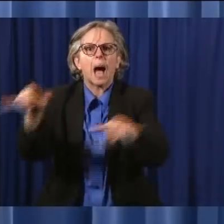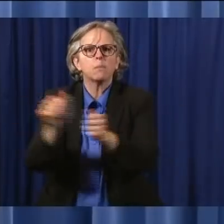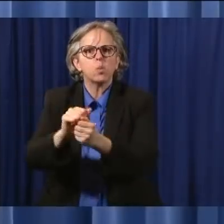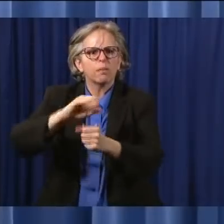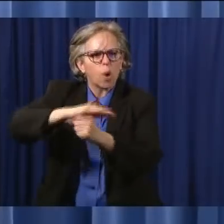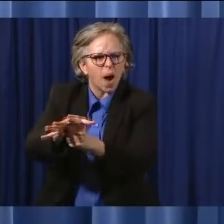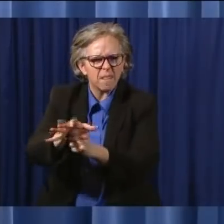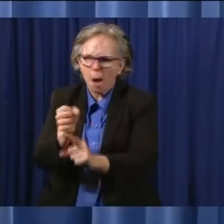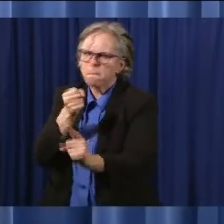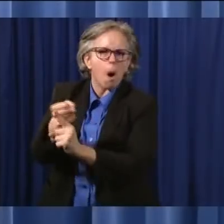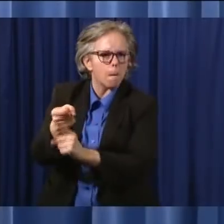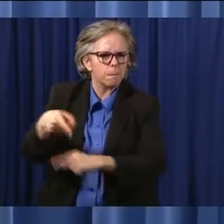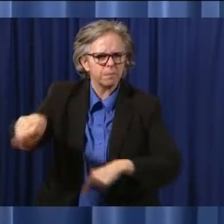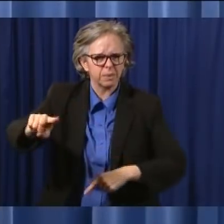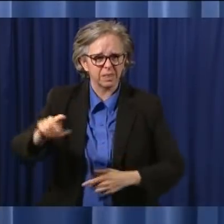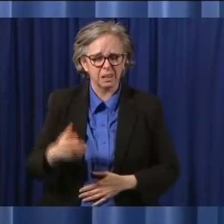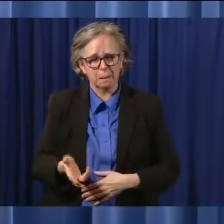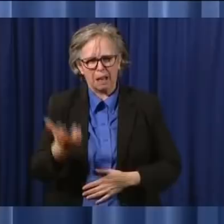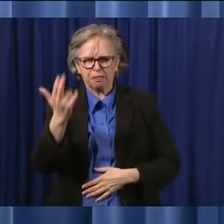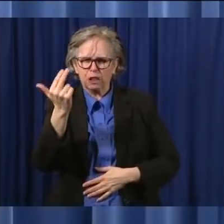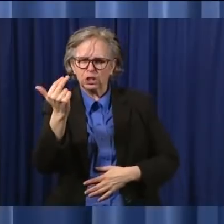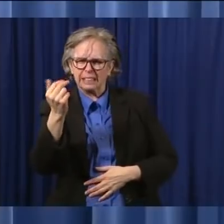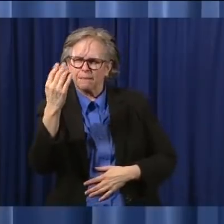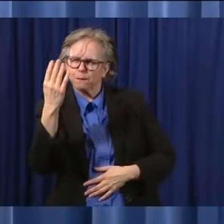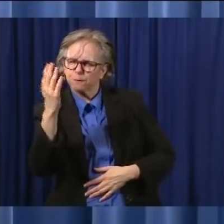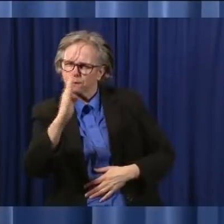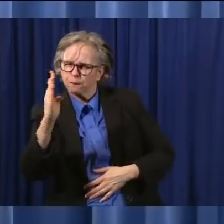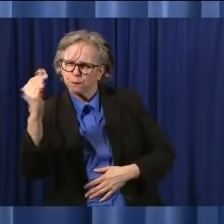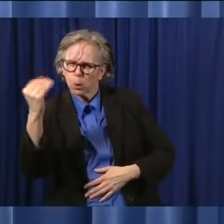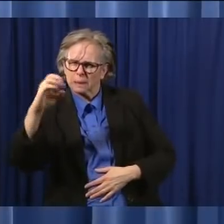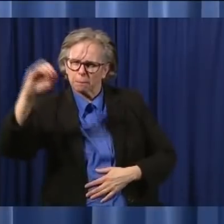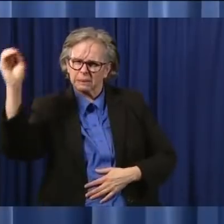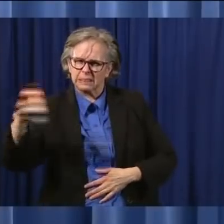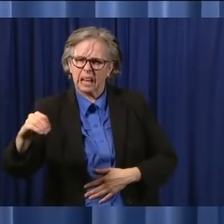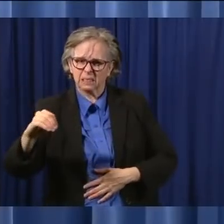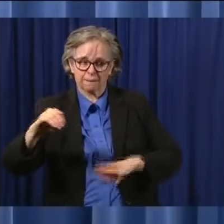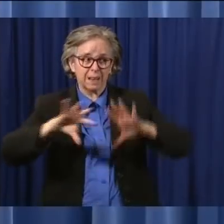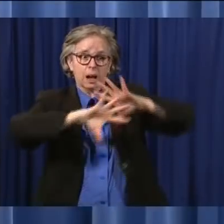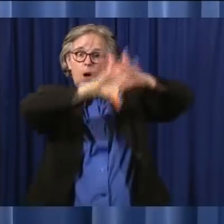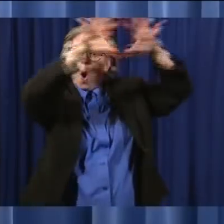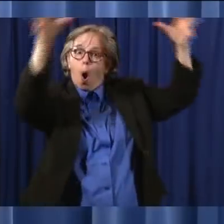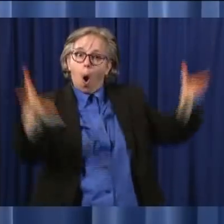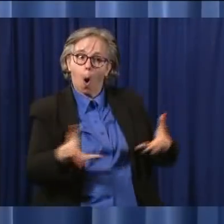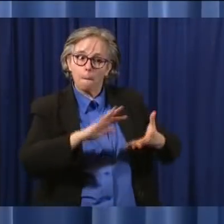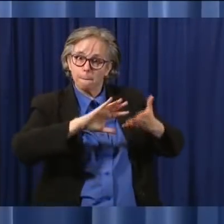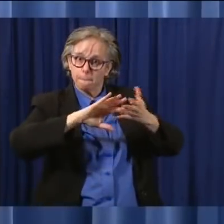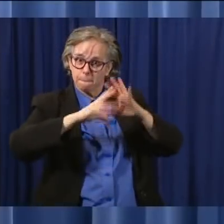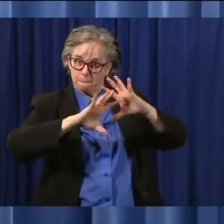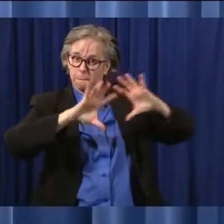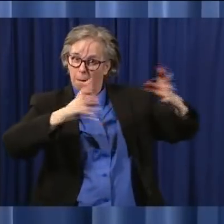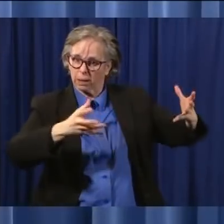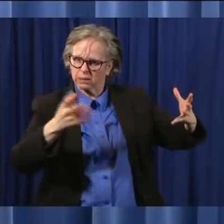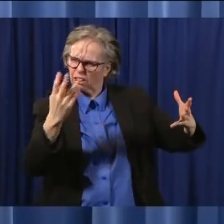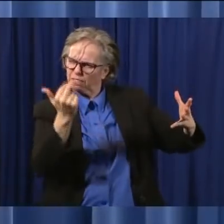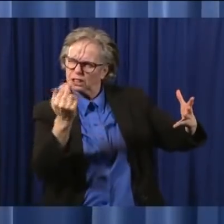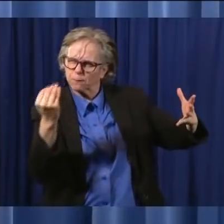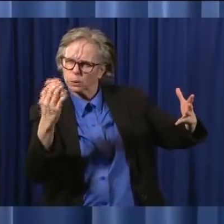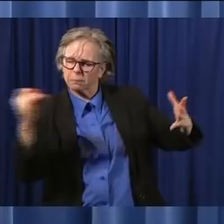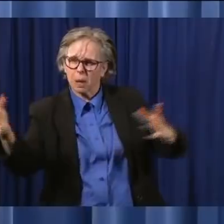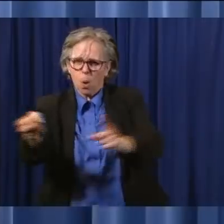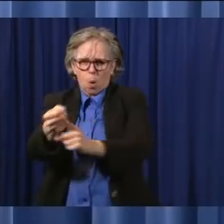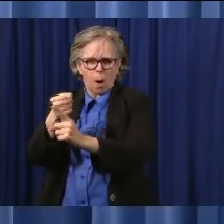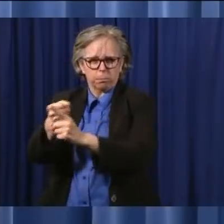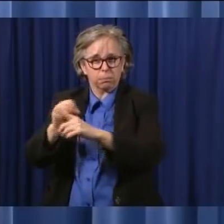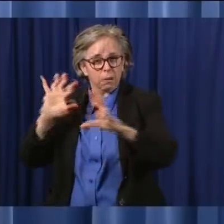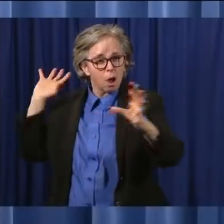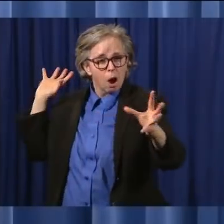of the Ohio population, yet 26% of those testing positive for the coronavirus